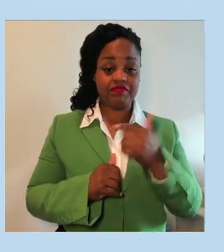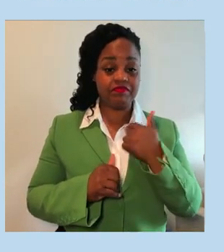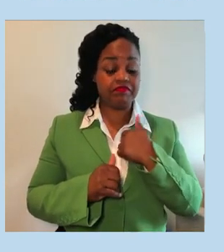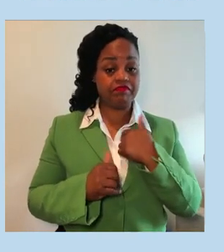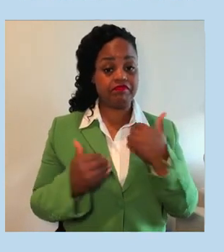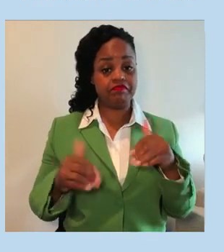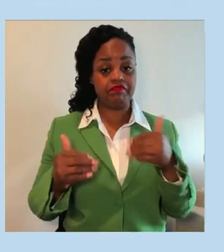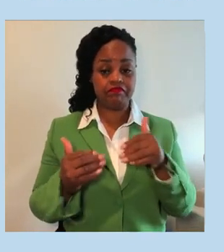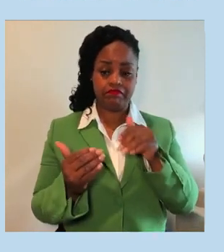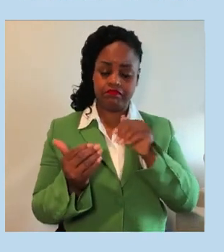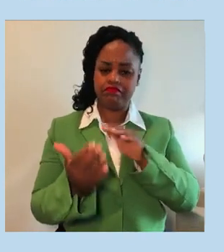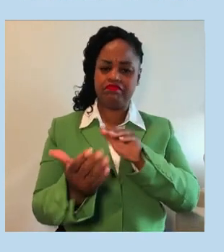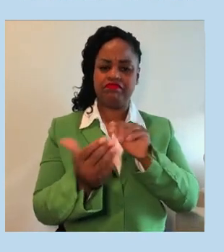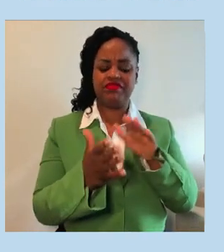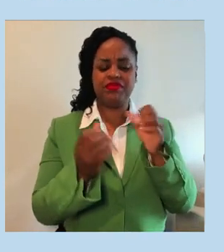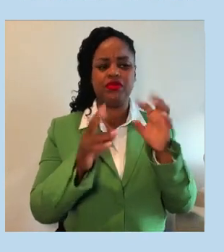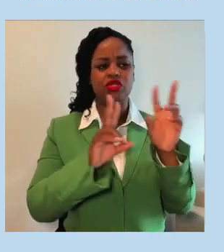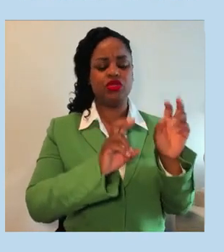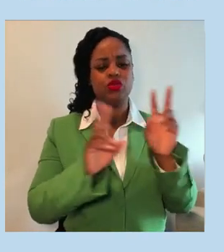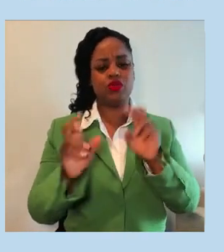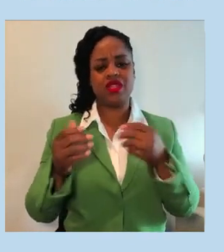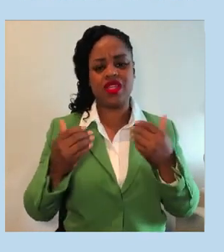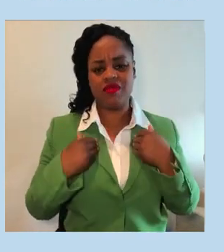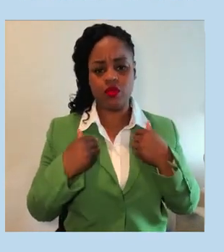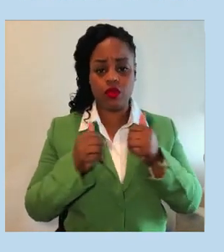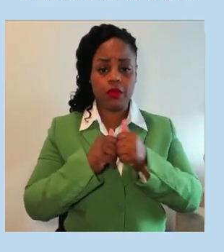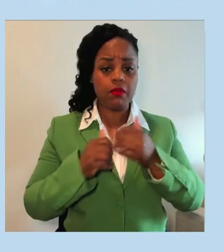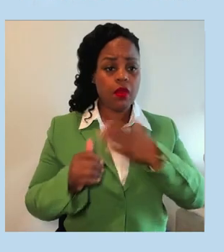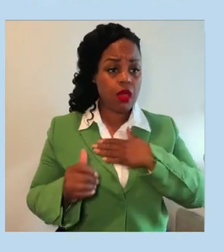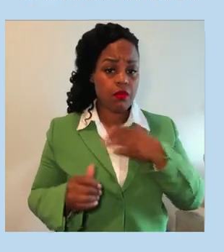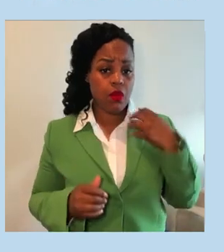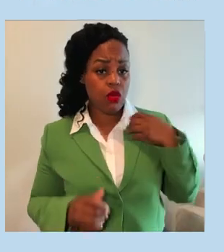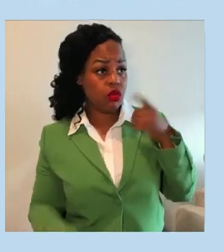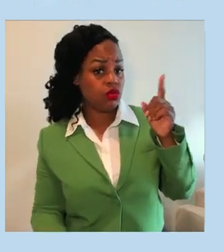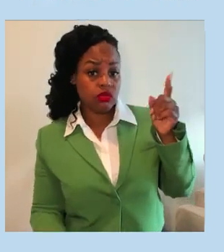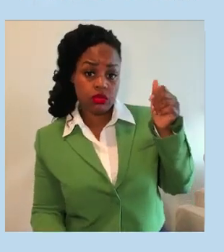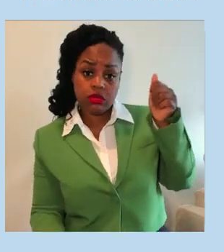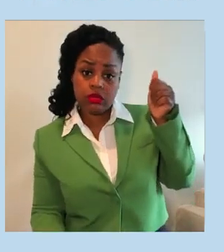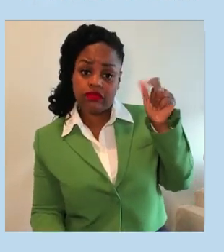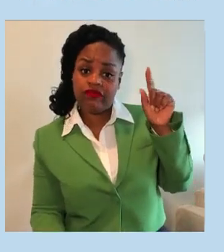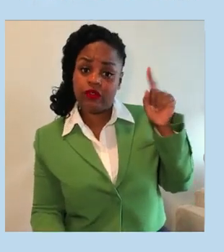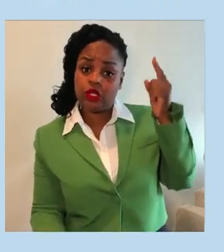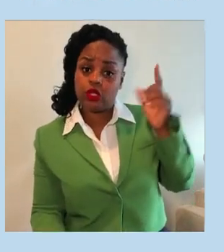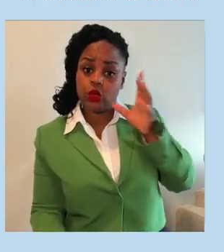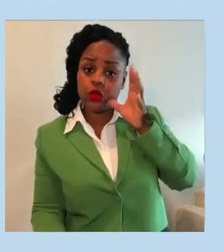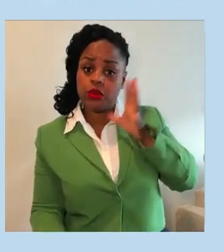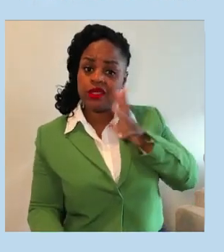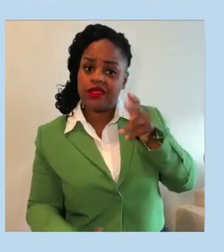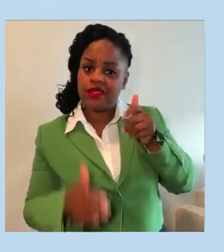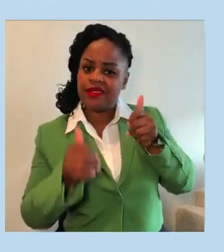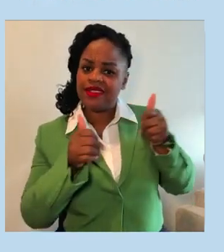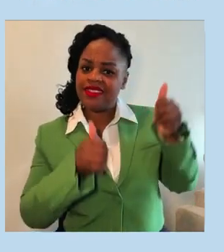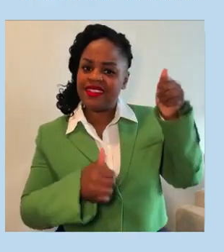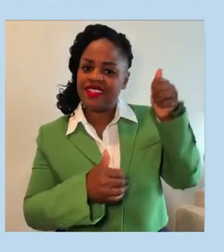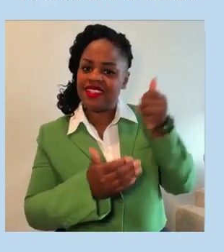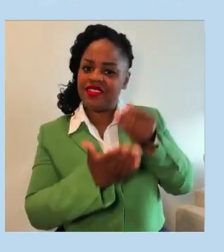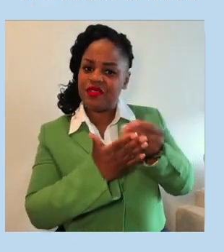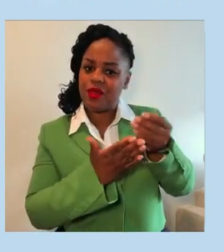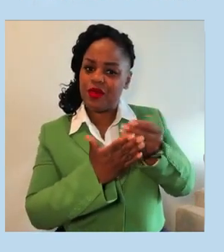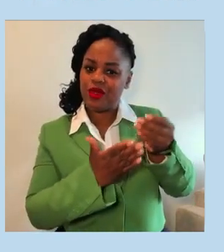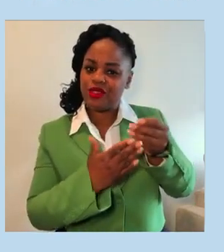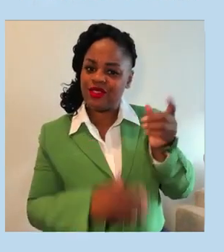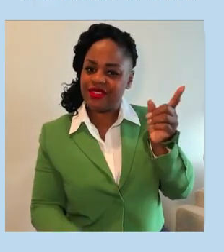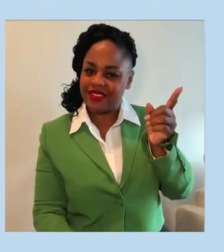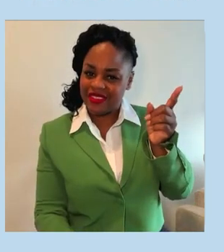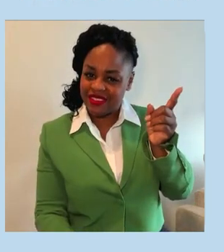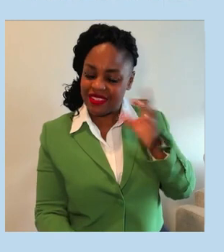first woman chair of the House Appropriations Committee after a very long history. So you won't be surprised to know she